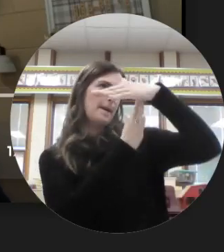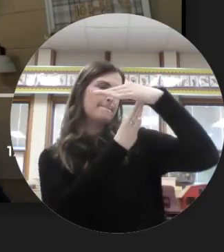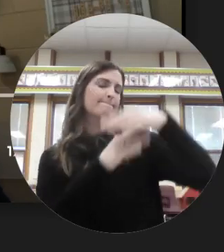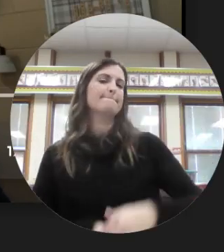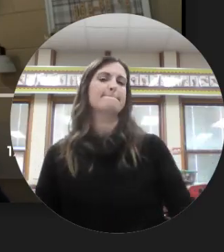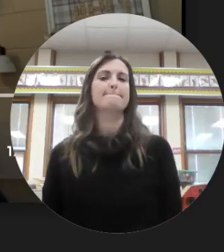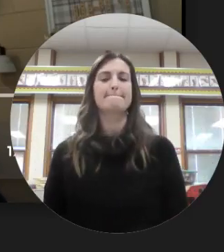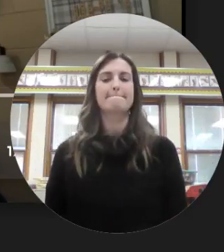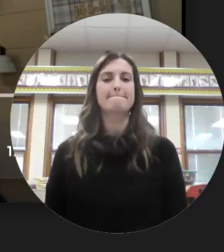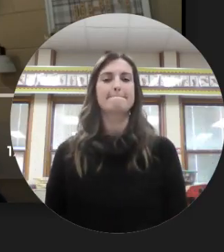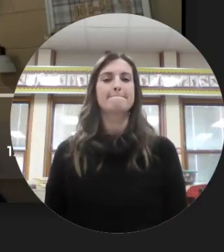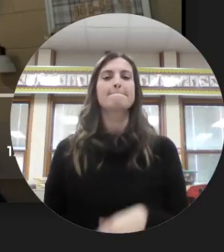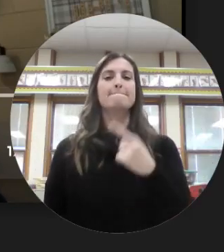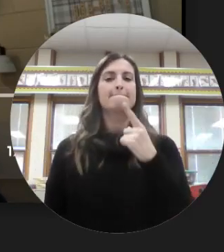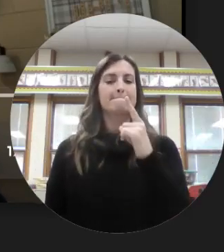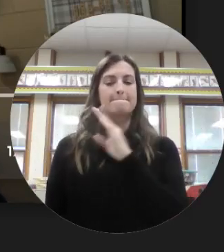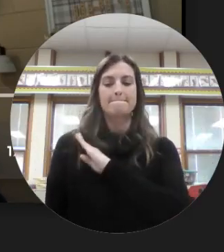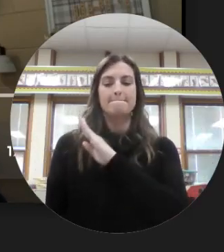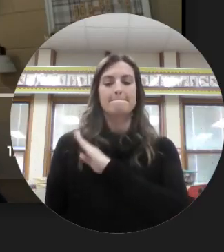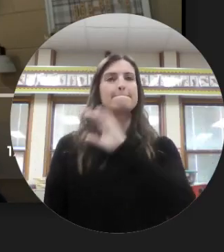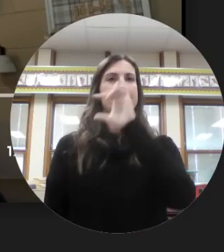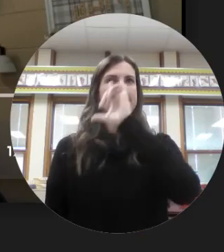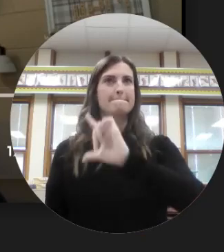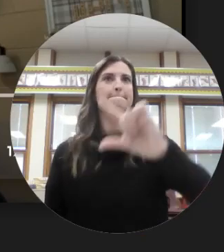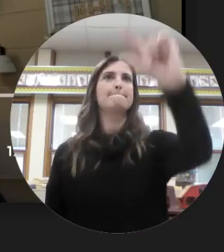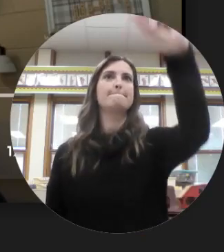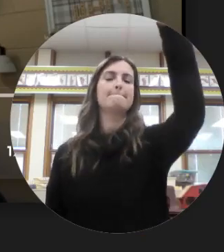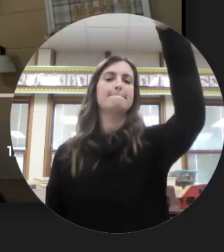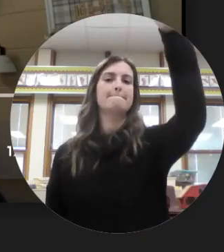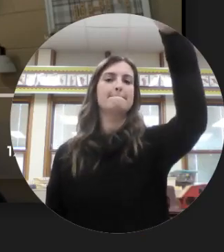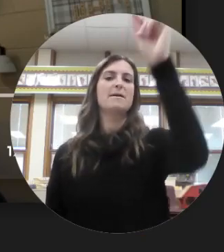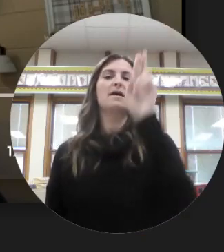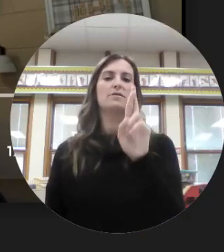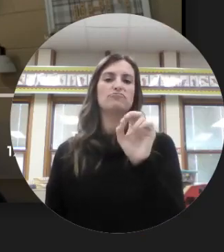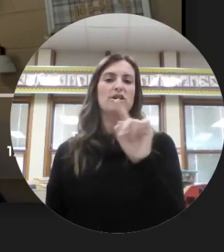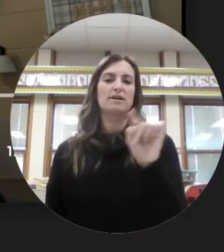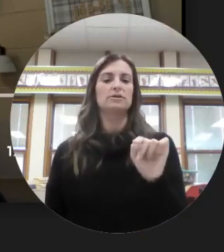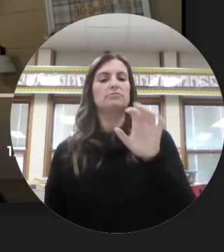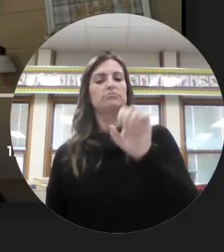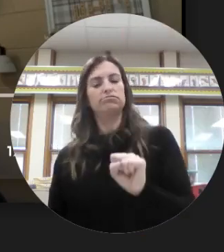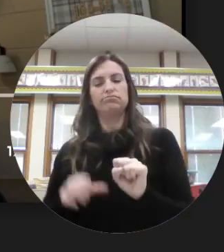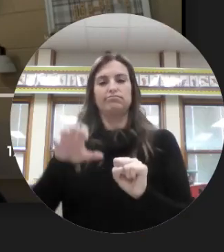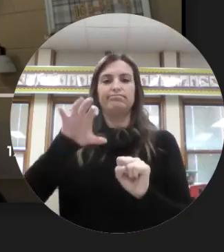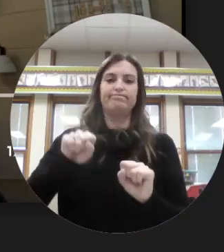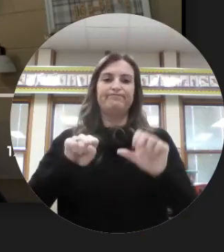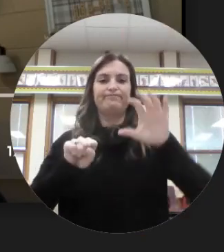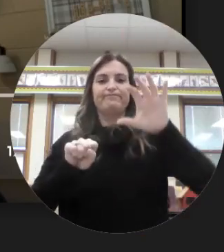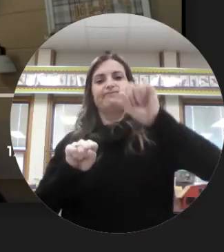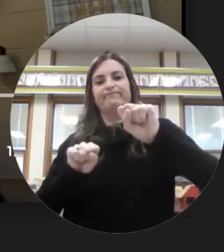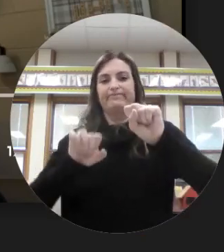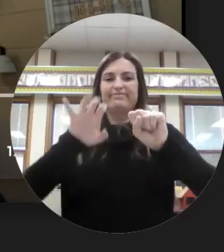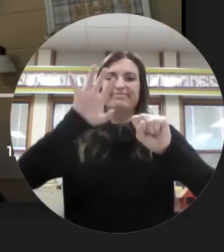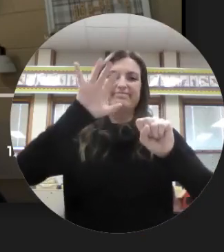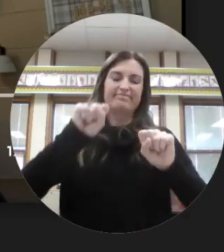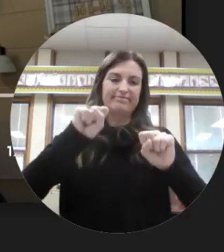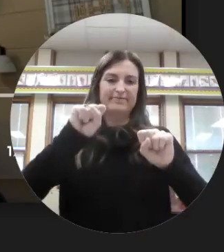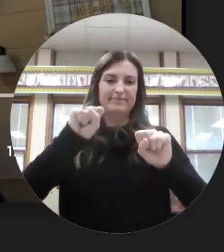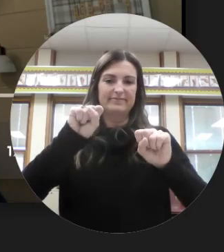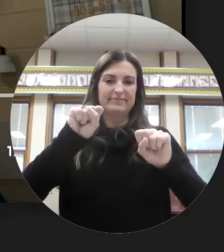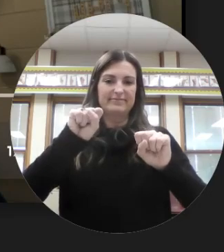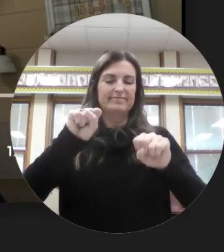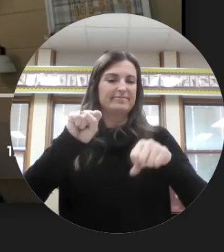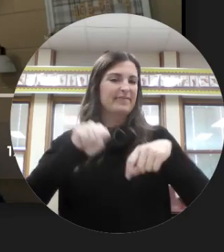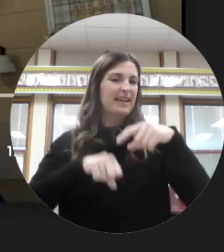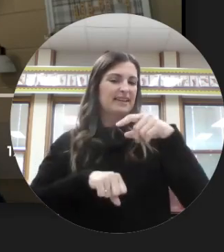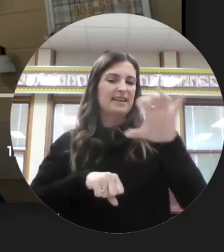Brightbill flapped his wings and disappeared into the sky. Roz began scaling the wall. up she went, expertly negotiating